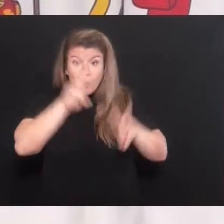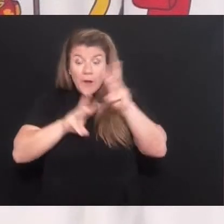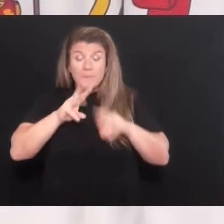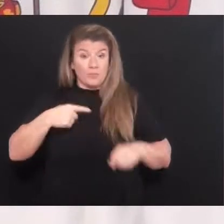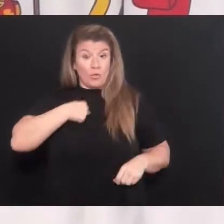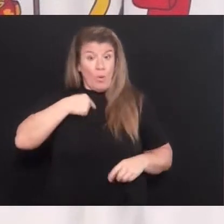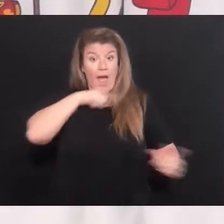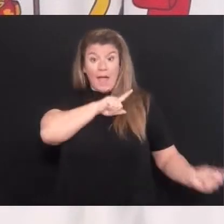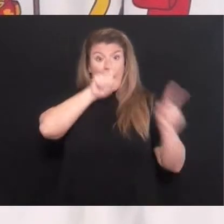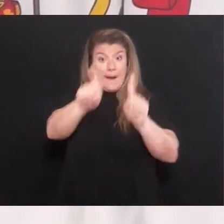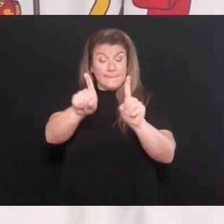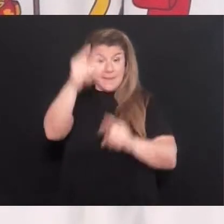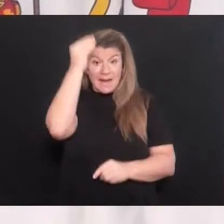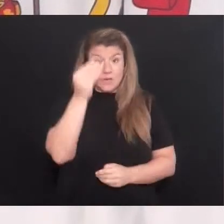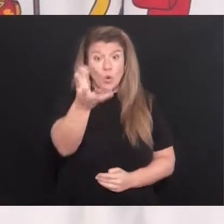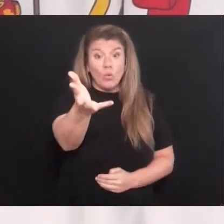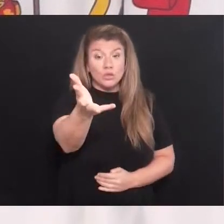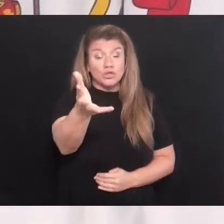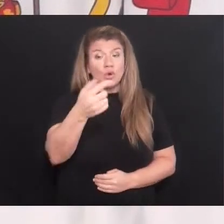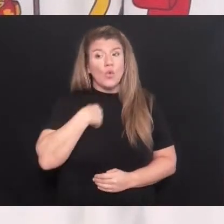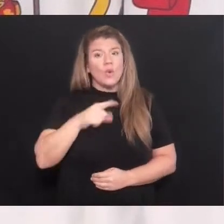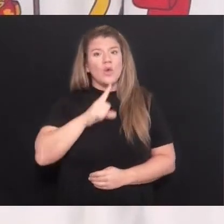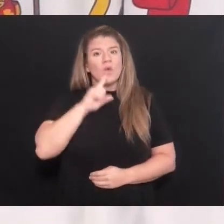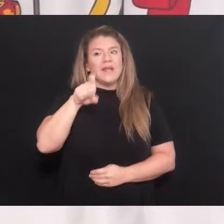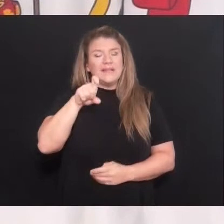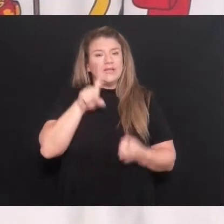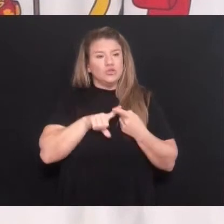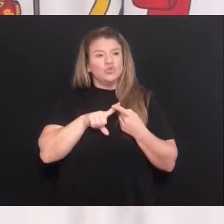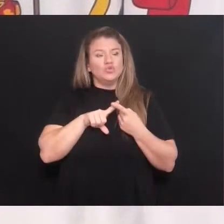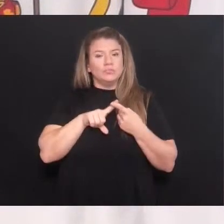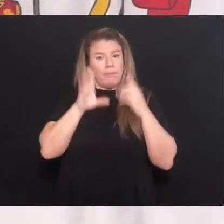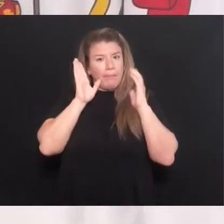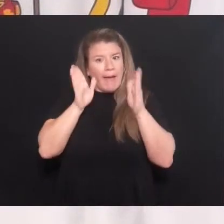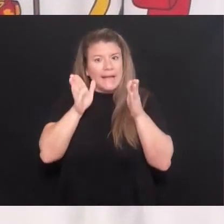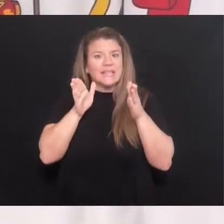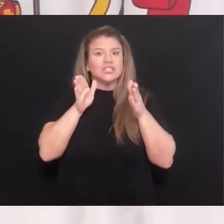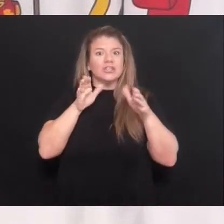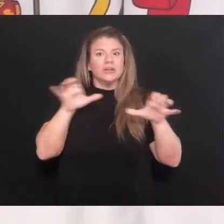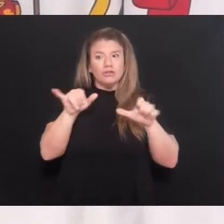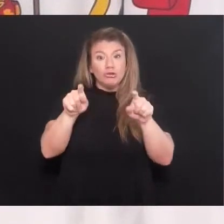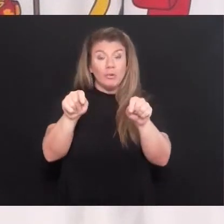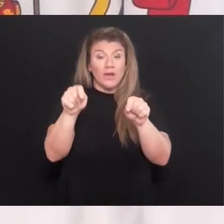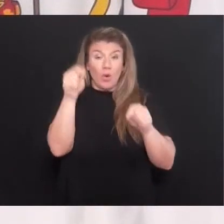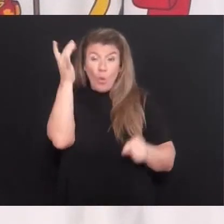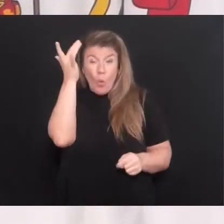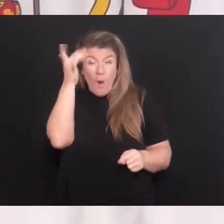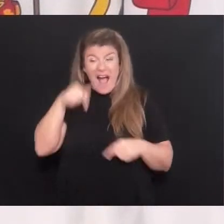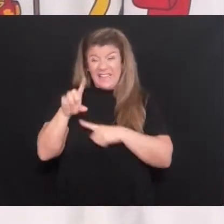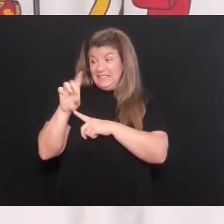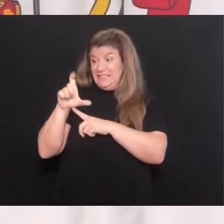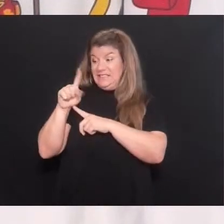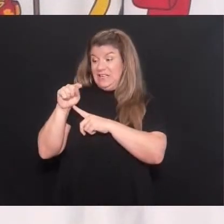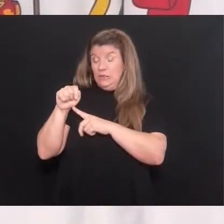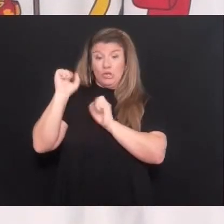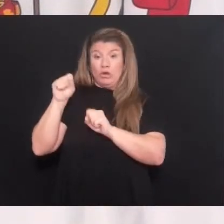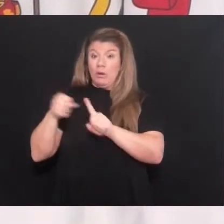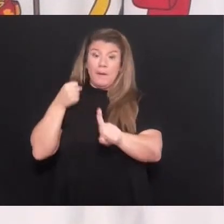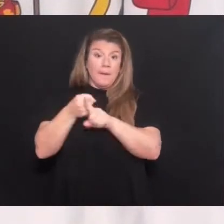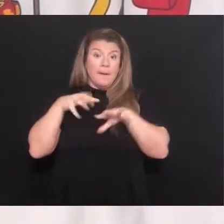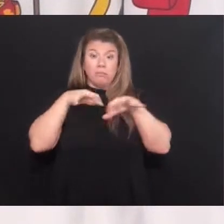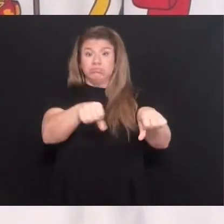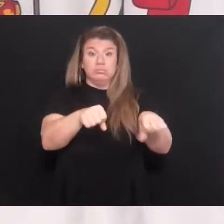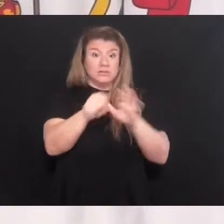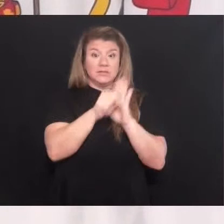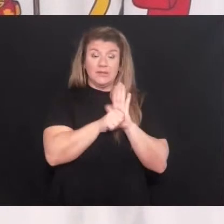you and I told you that we really need to buckle up because this thing could absolutely run rampant all across our